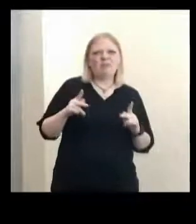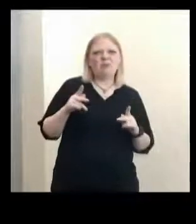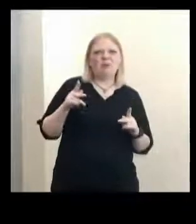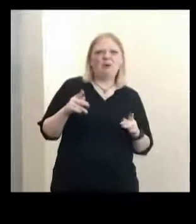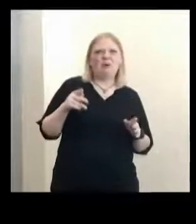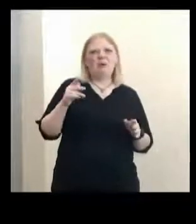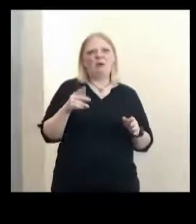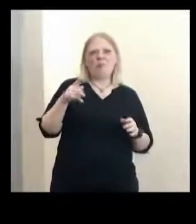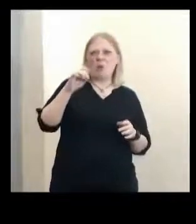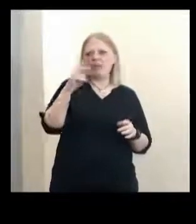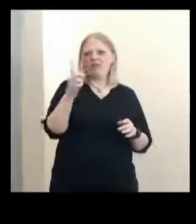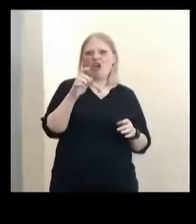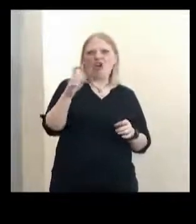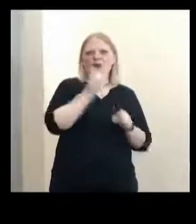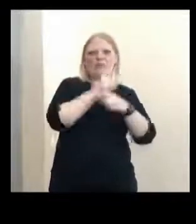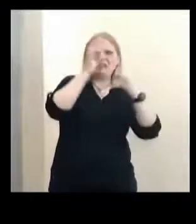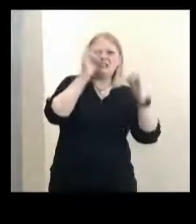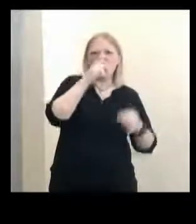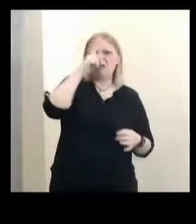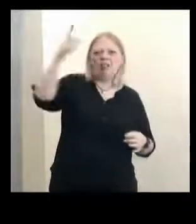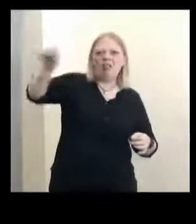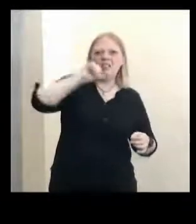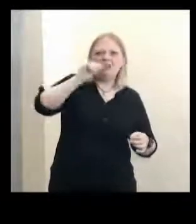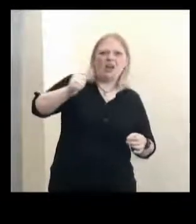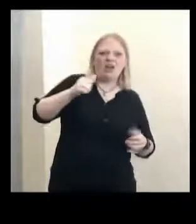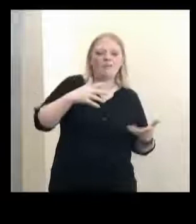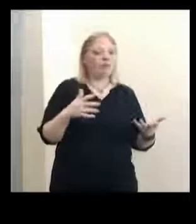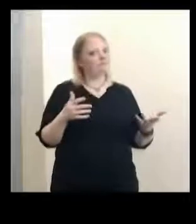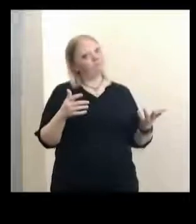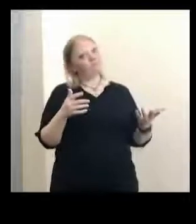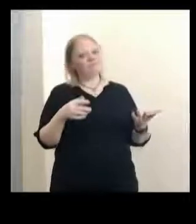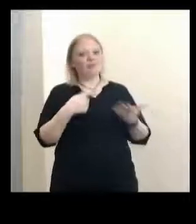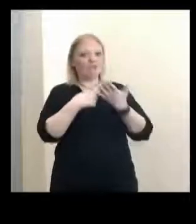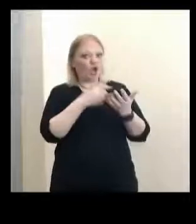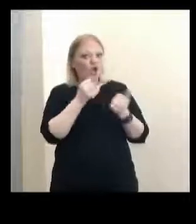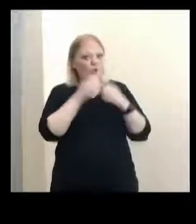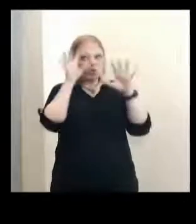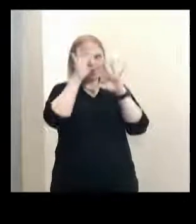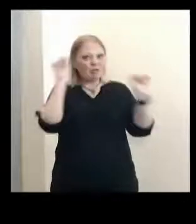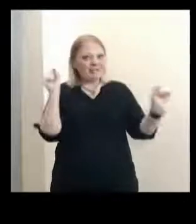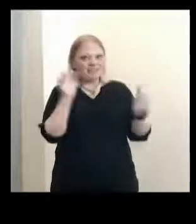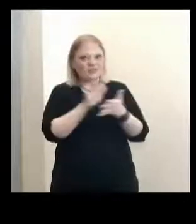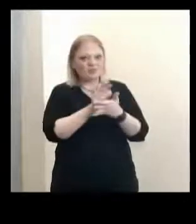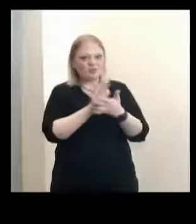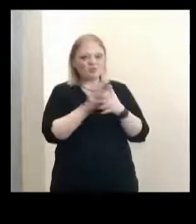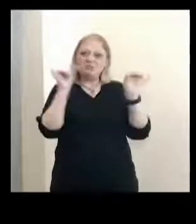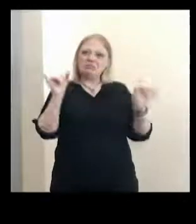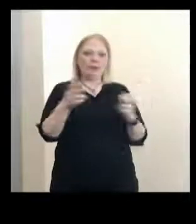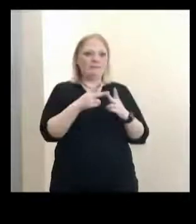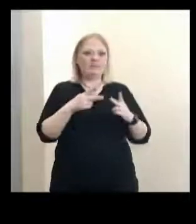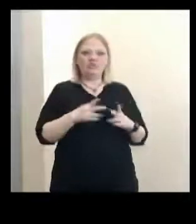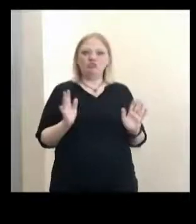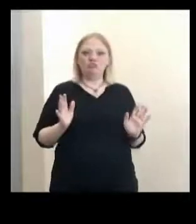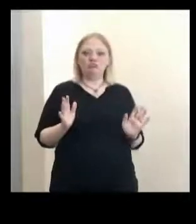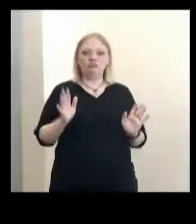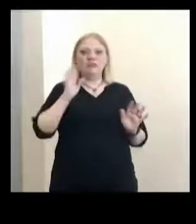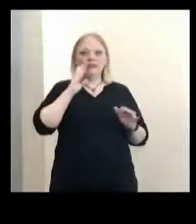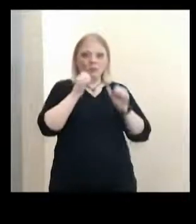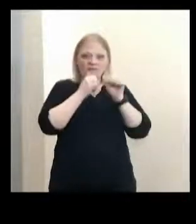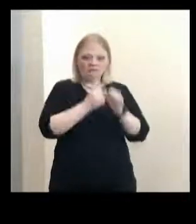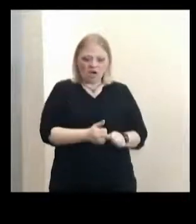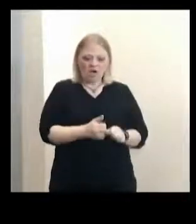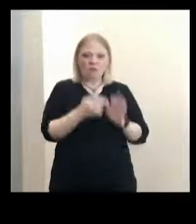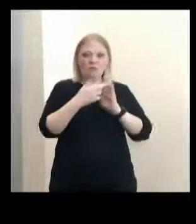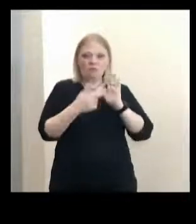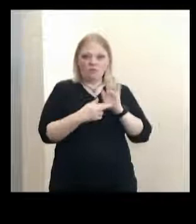polling cars, because the other people don't want to make the decision. I've talked to superintendents. They are in the same position. They will follow the guidelines that come